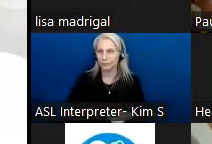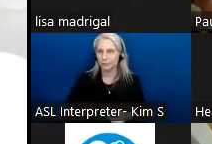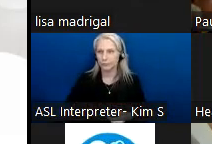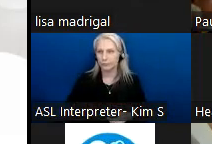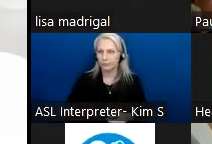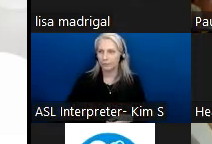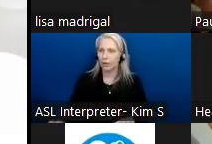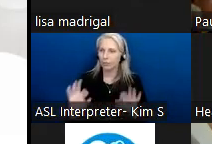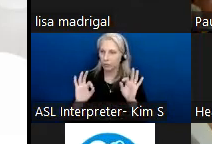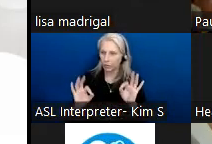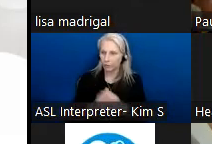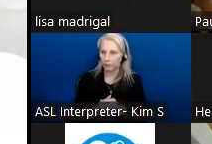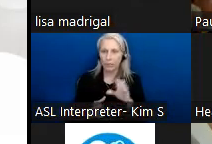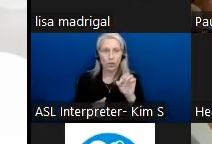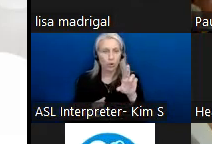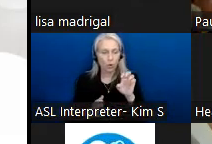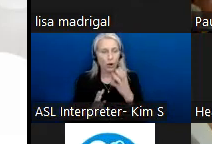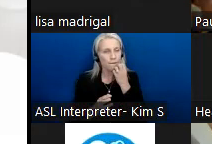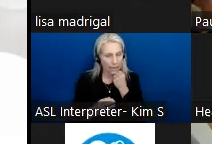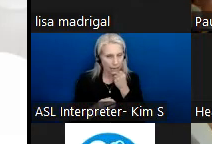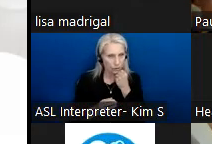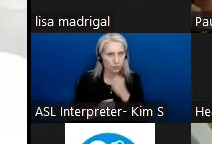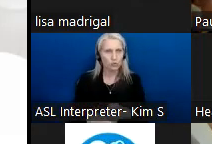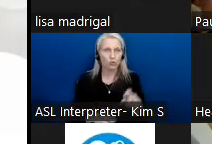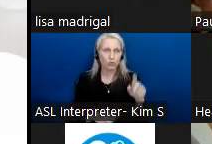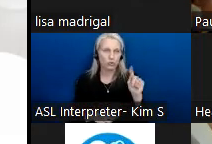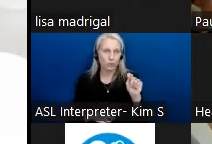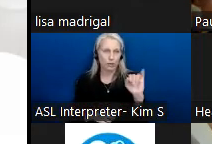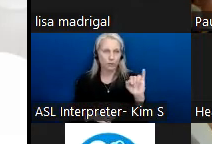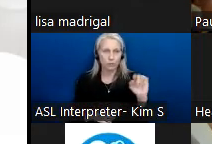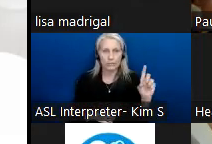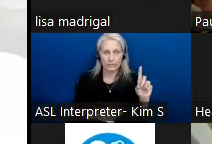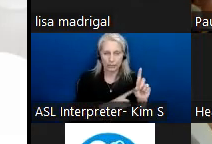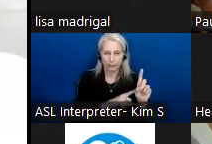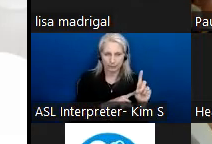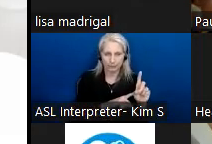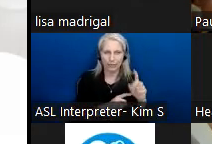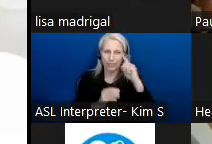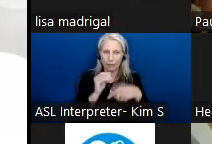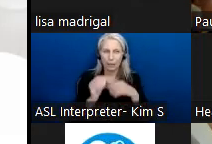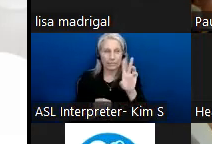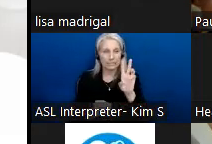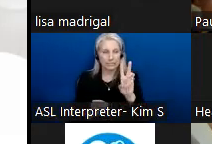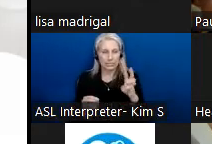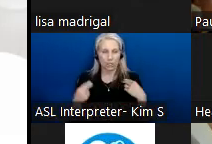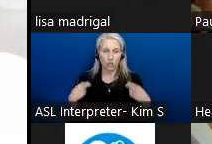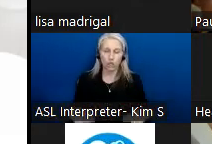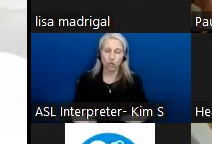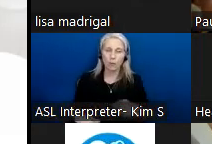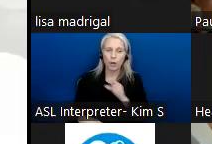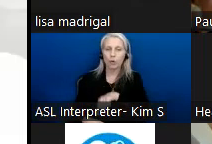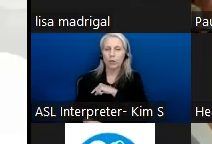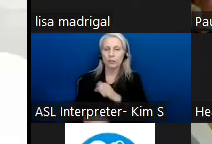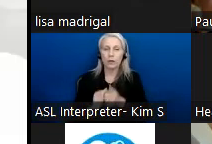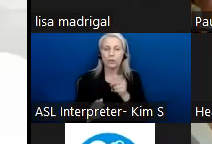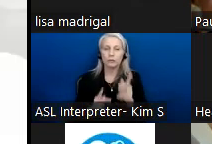All right, core values of trauma-informed design. I want you to think about 6 human qualities that most people desire